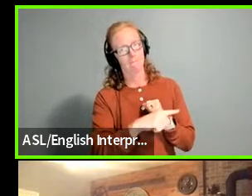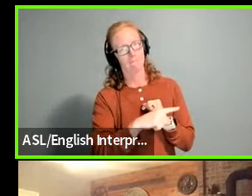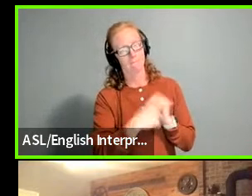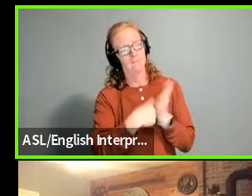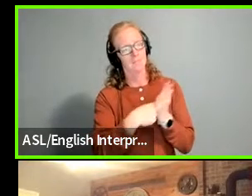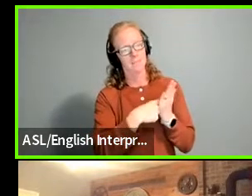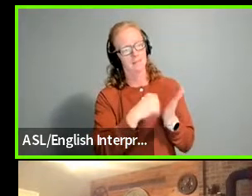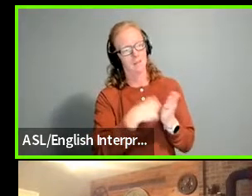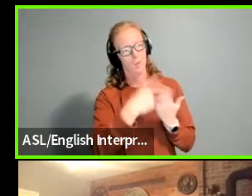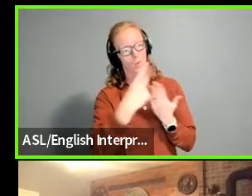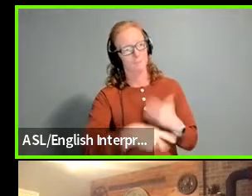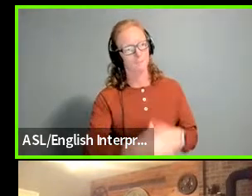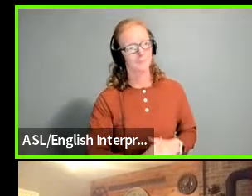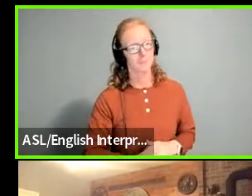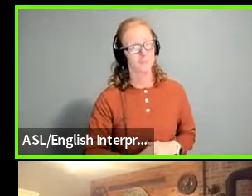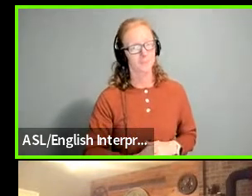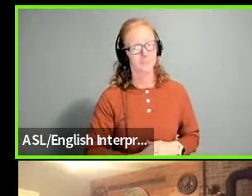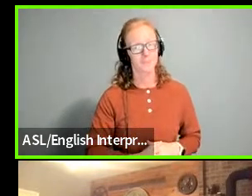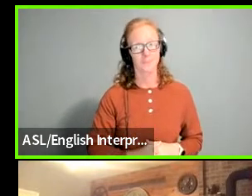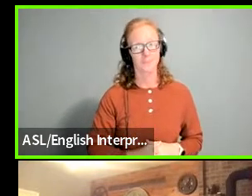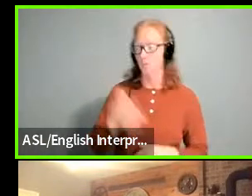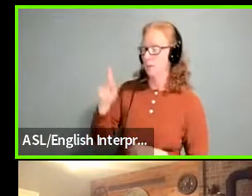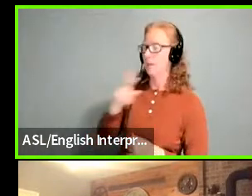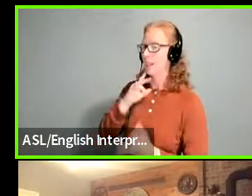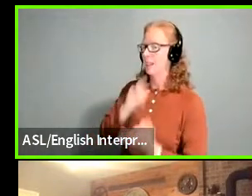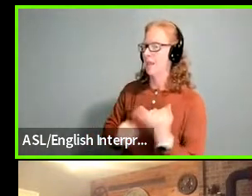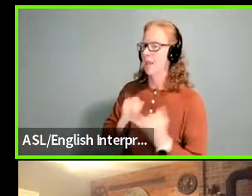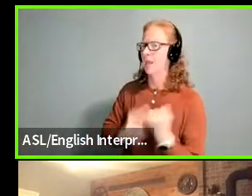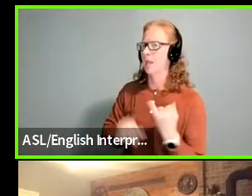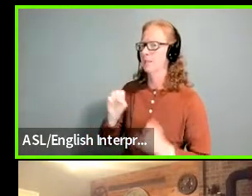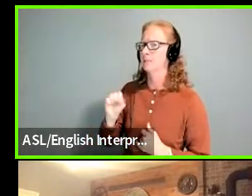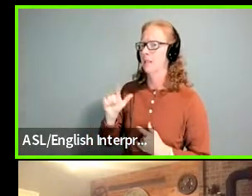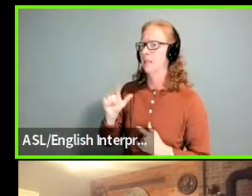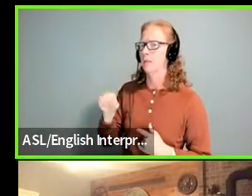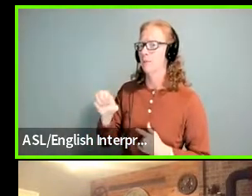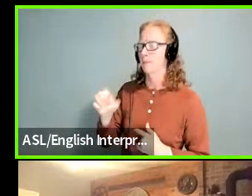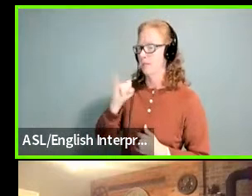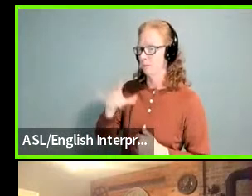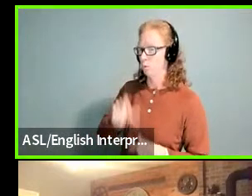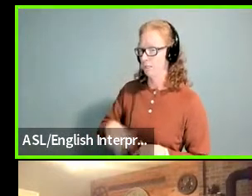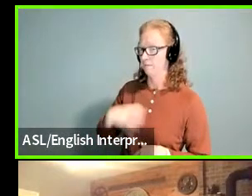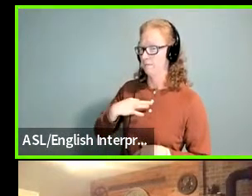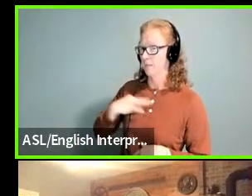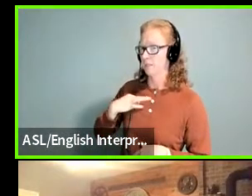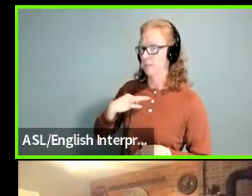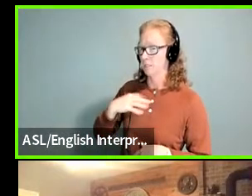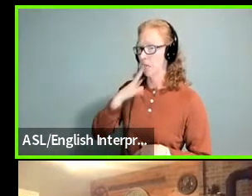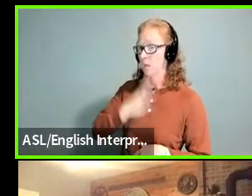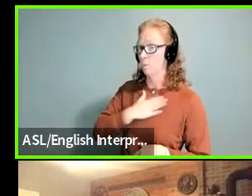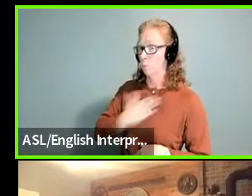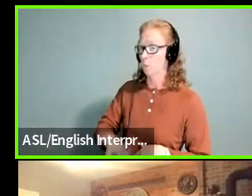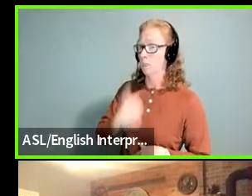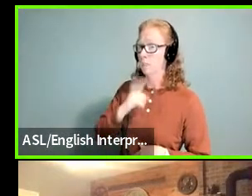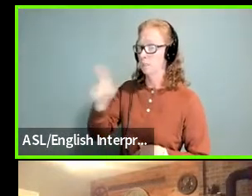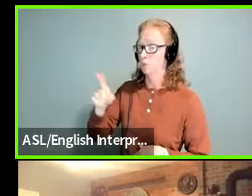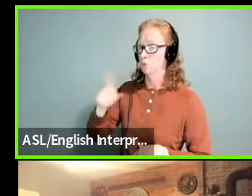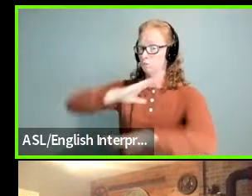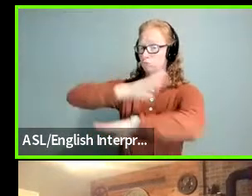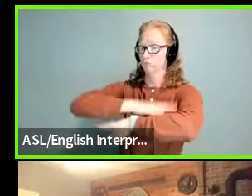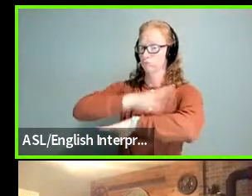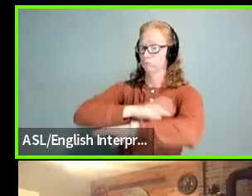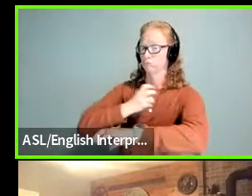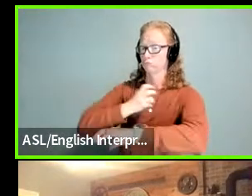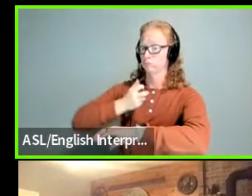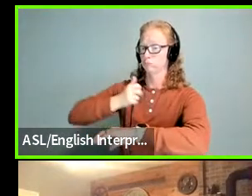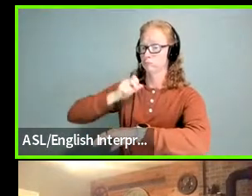discuss the program. Okay. And lastly, Salome, if you needed volunteers, I'd be willing to man the booth.